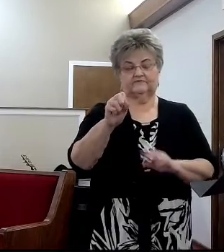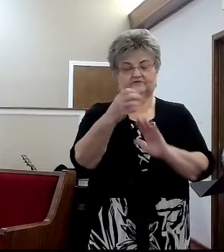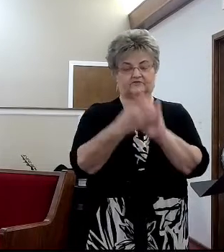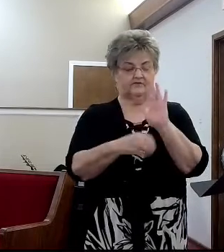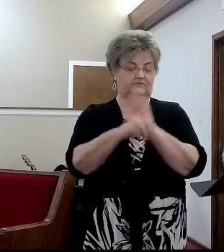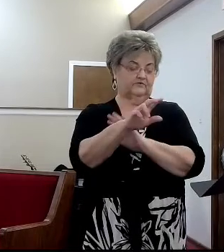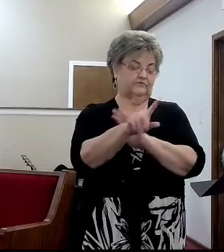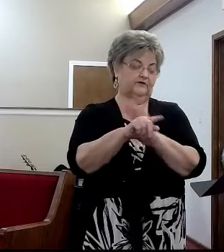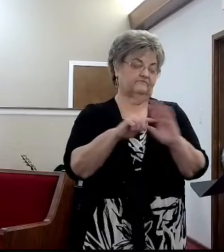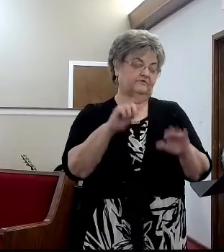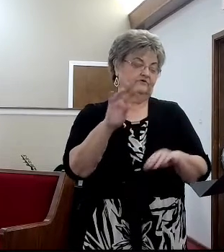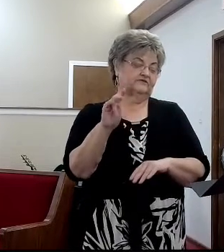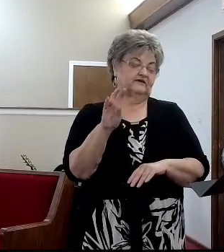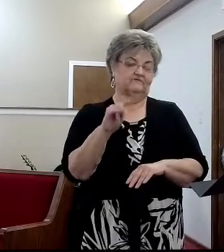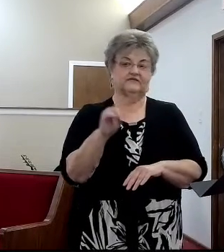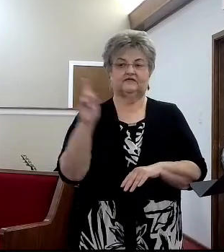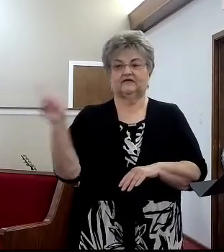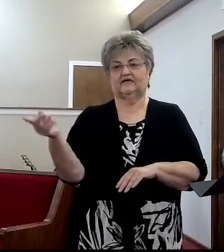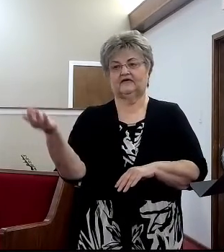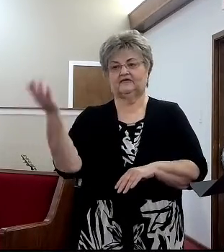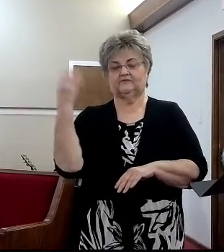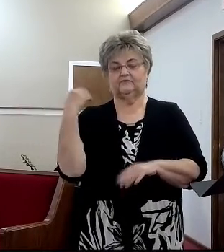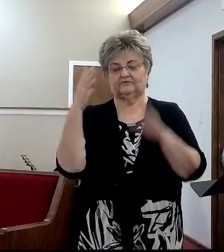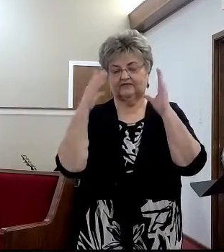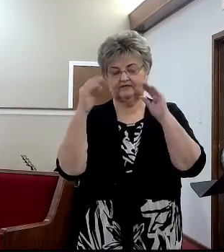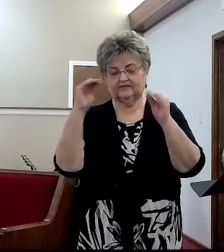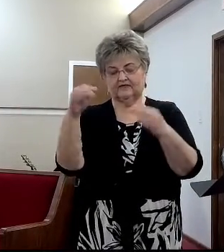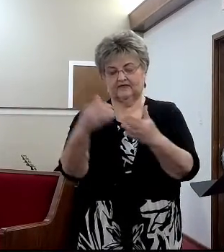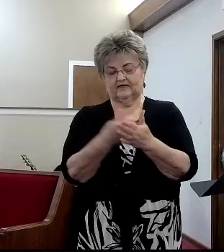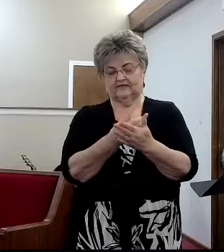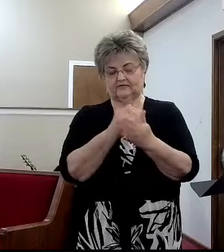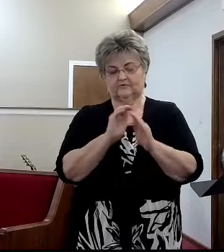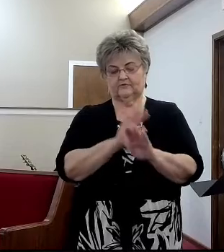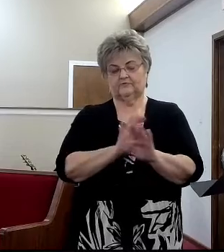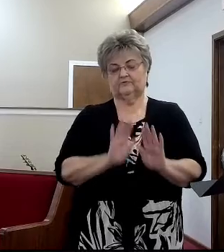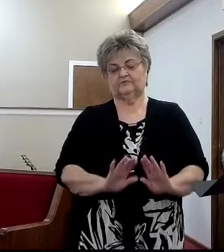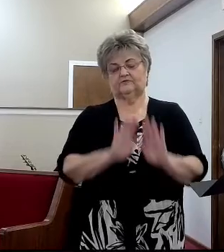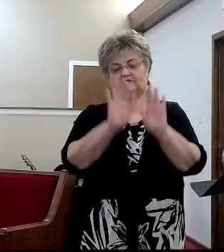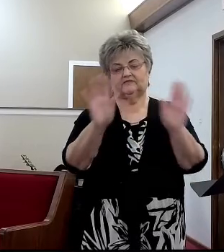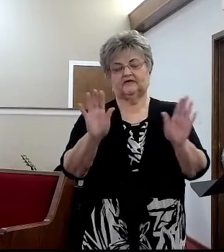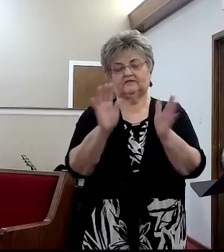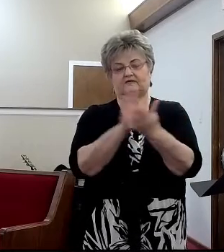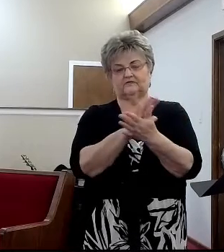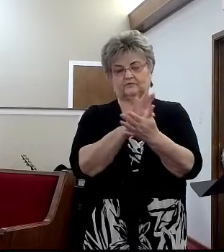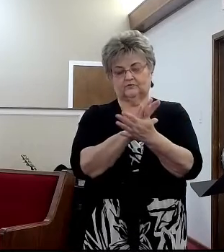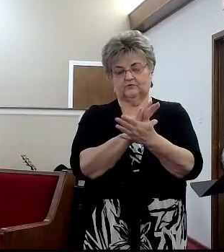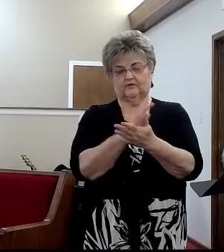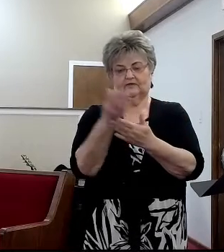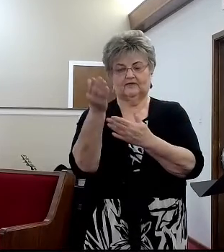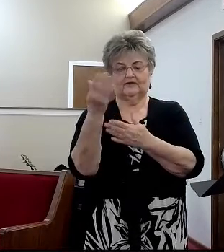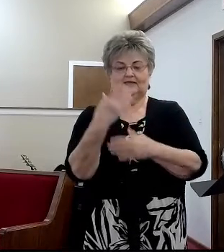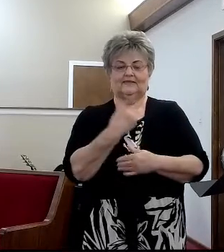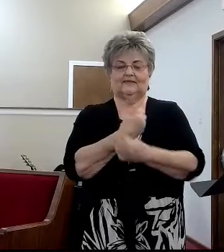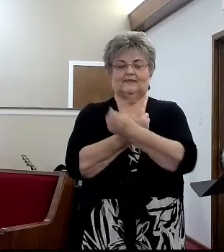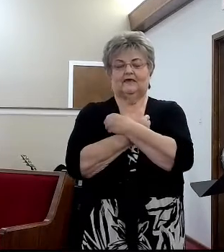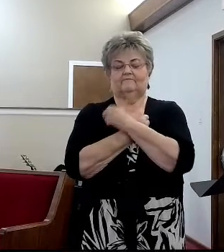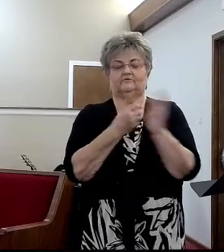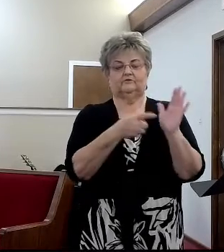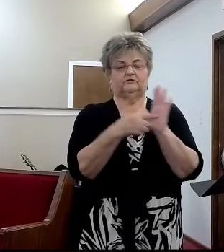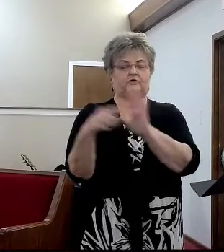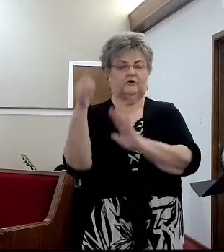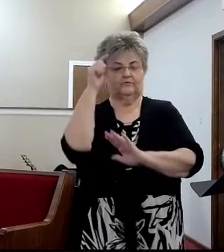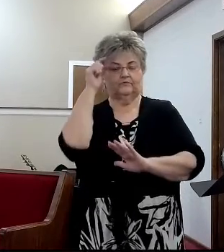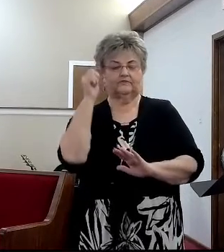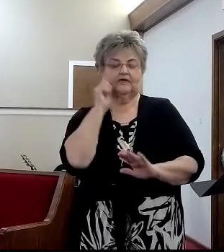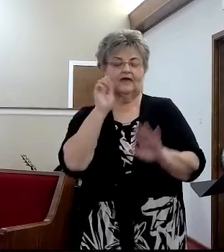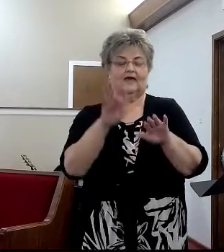So when I used to teach youth Sunday school, I loved showing the teenagers how the